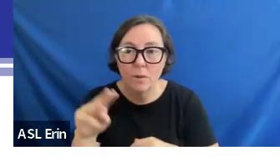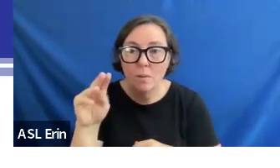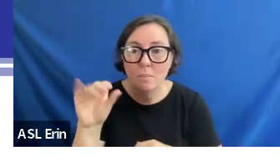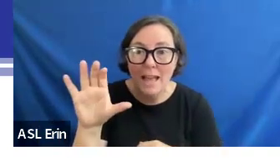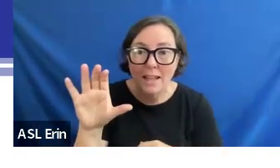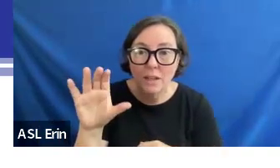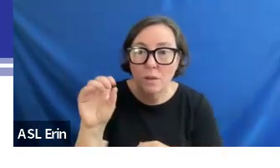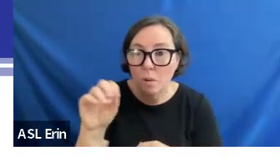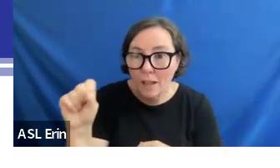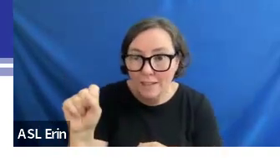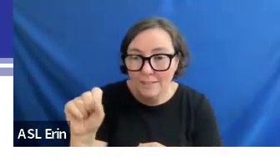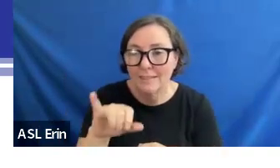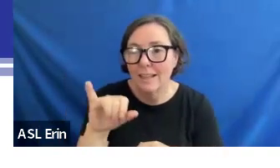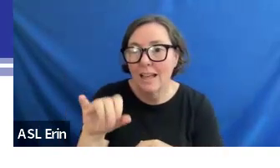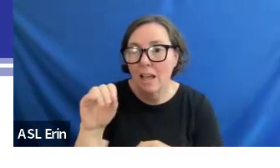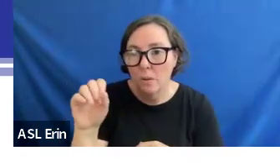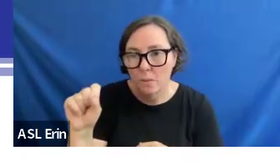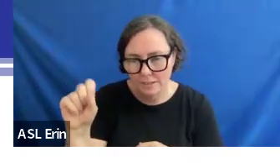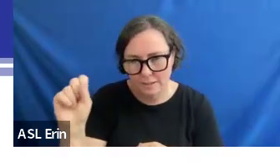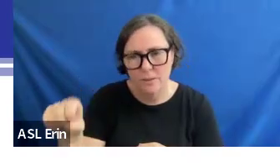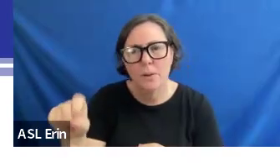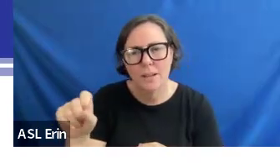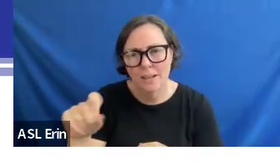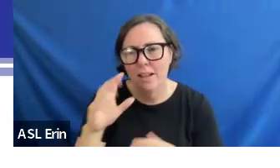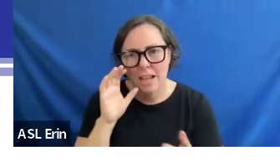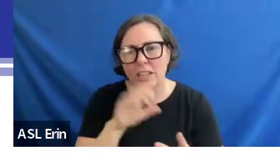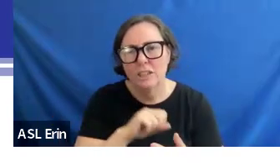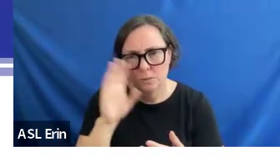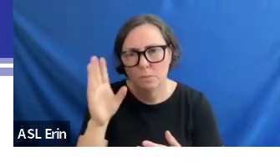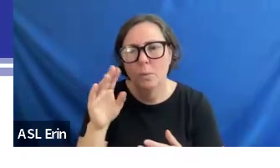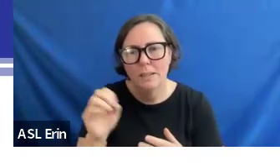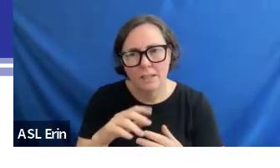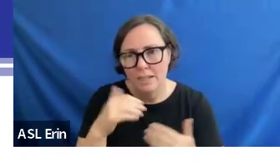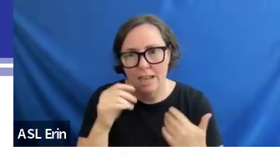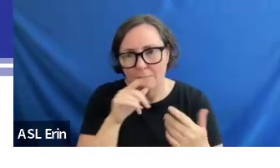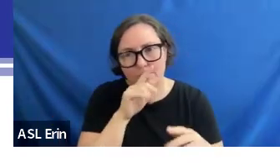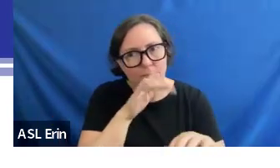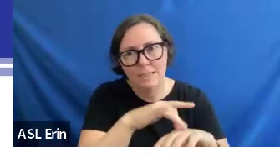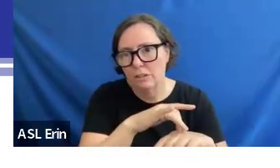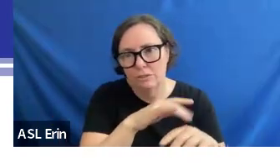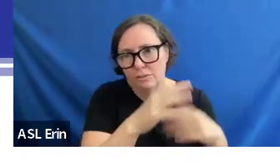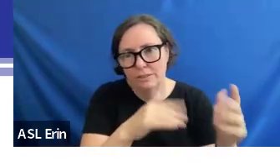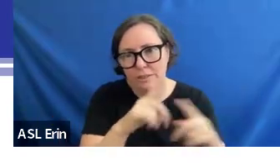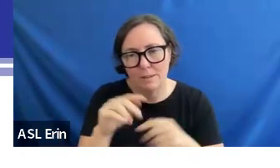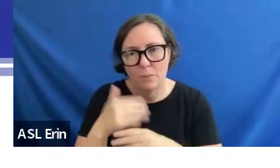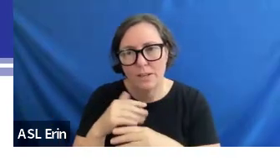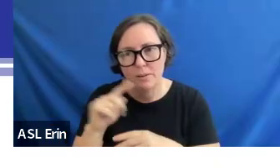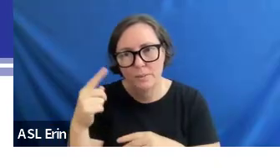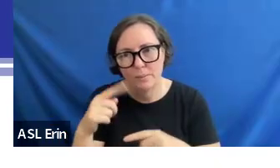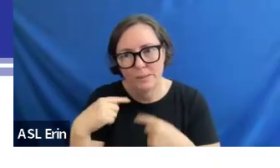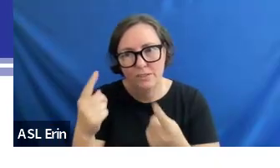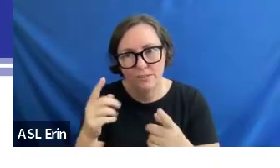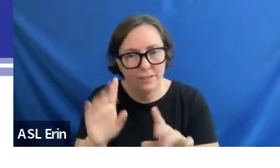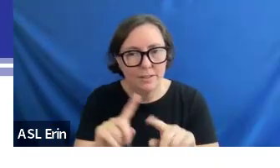OS and iOS. Yes, I believed it would be. I just really had not dug into that. And I'm sorry that I didn't do that for this